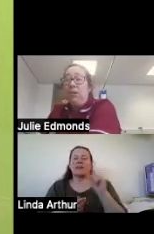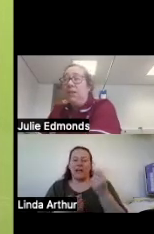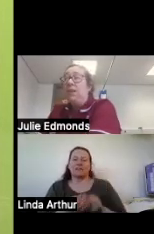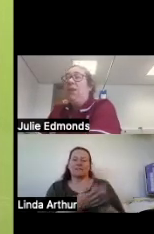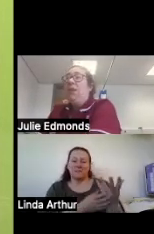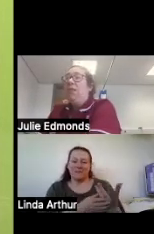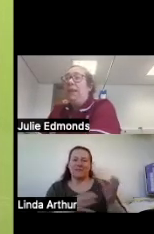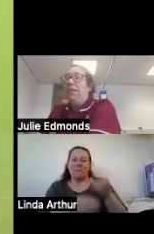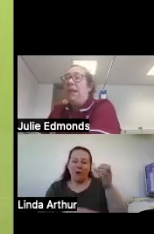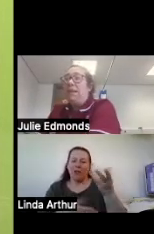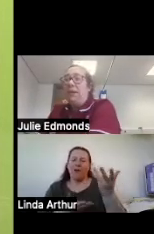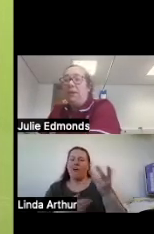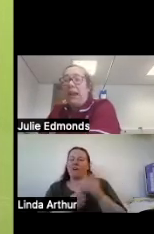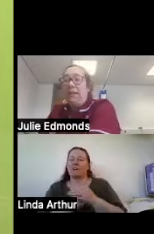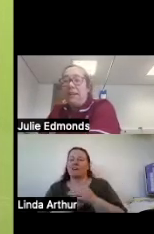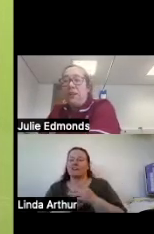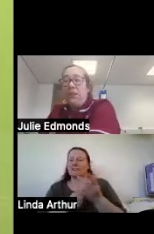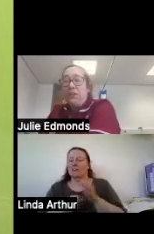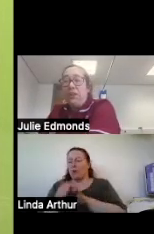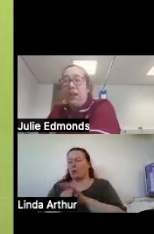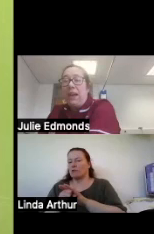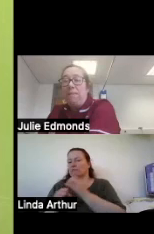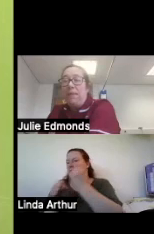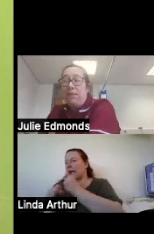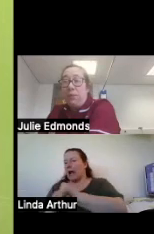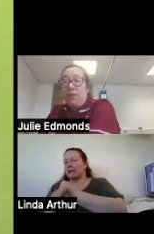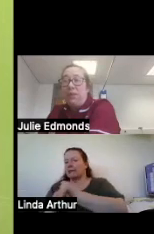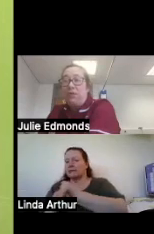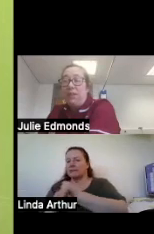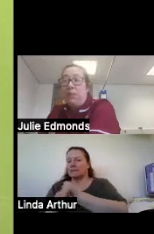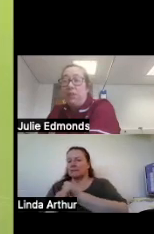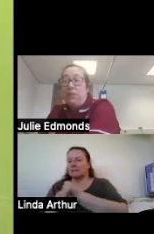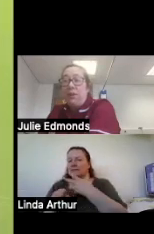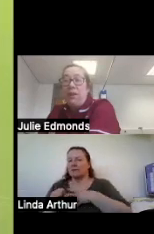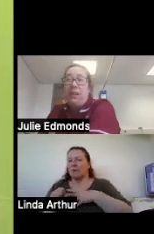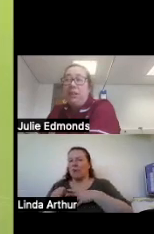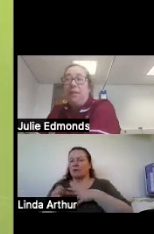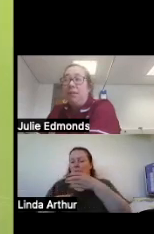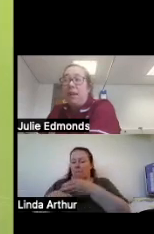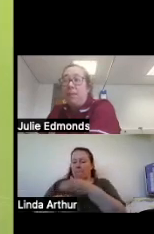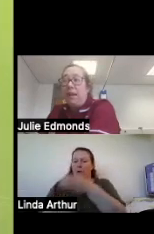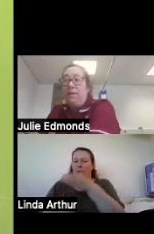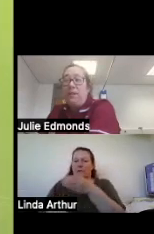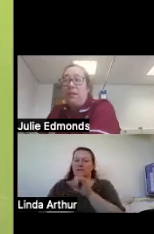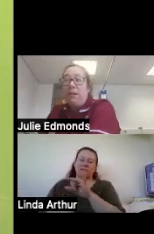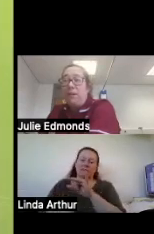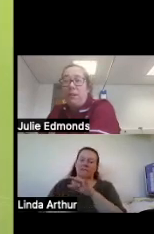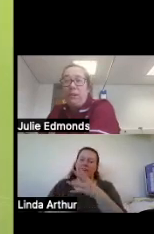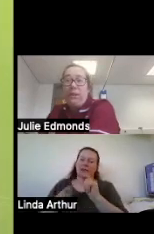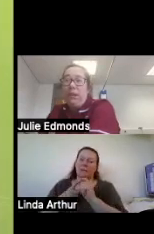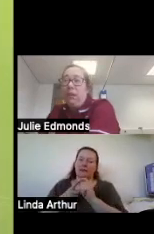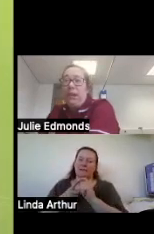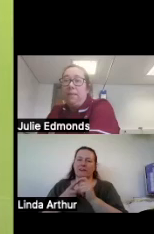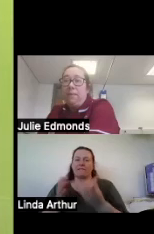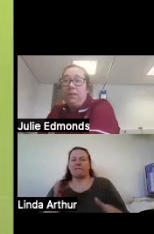on bottles, or else the local garage can do, if you're wanting to transport your bottle, 75p for a